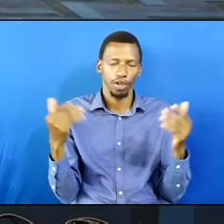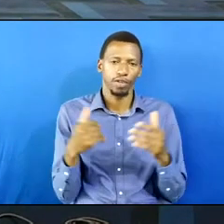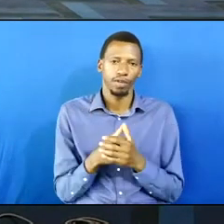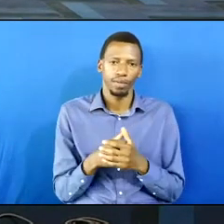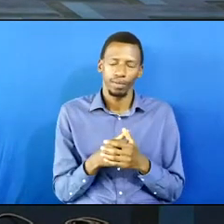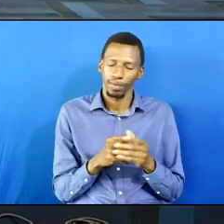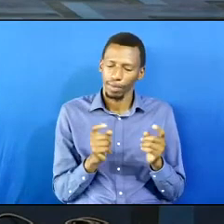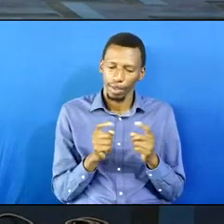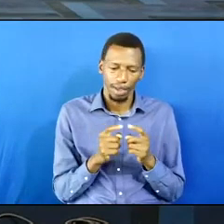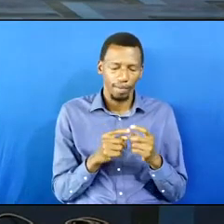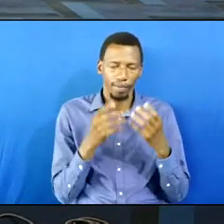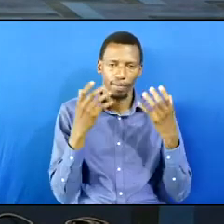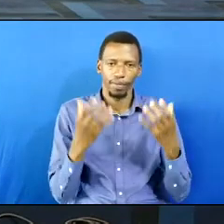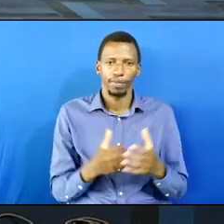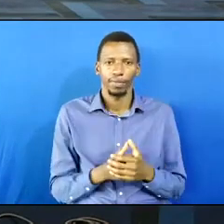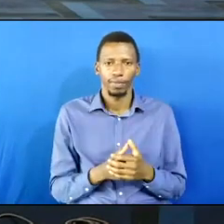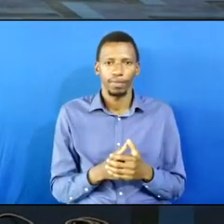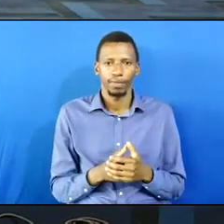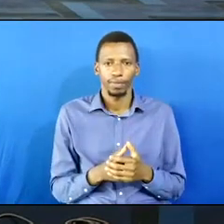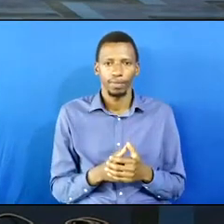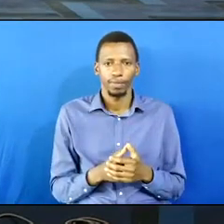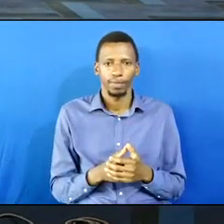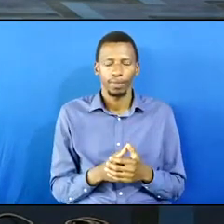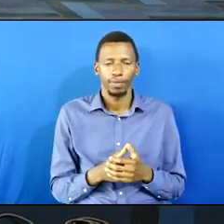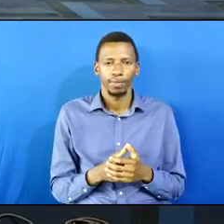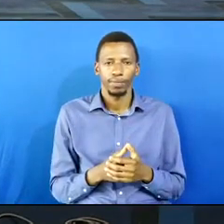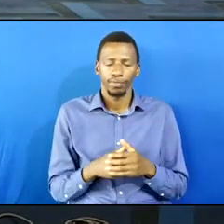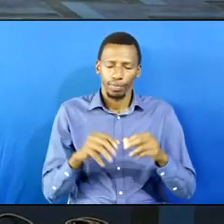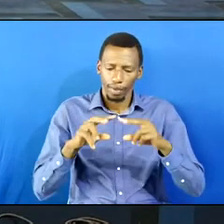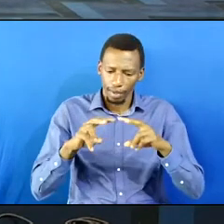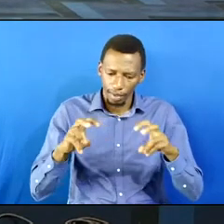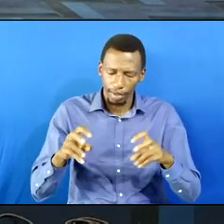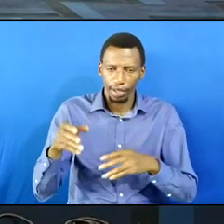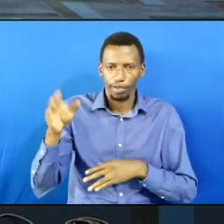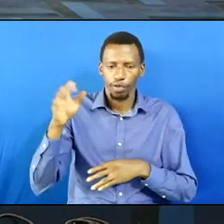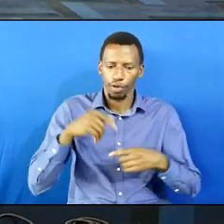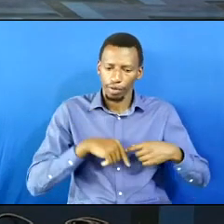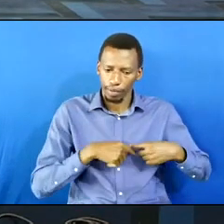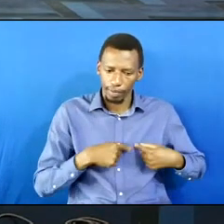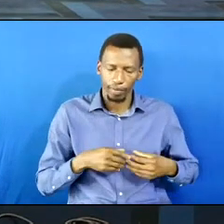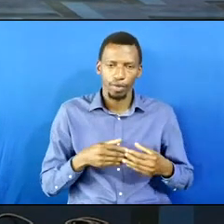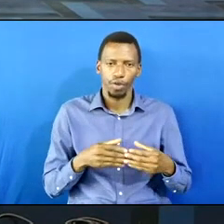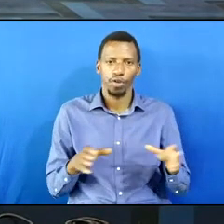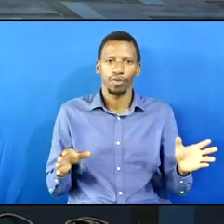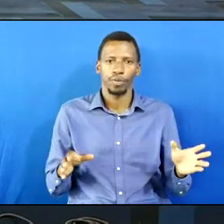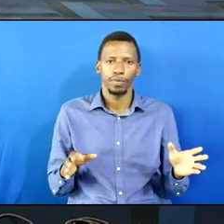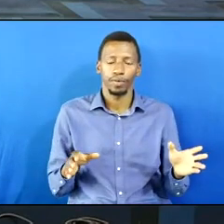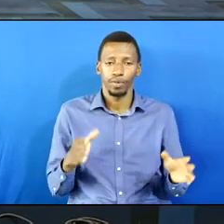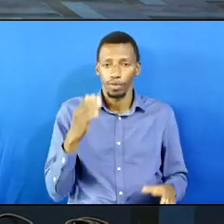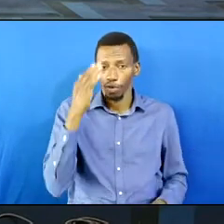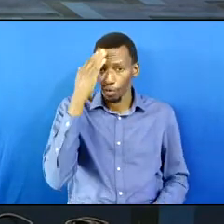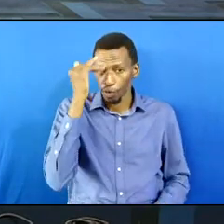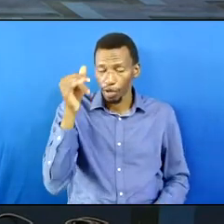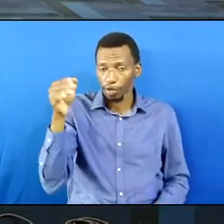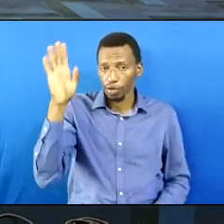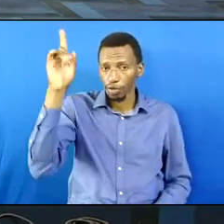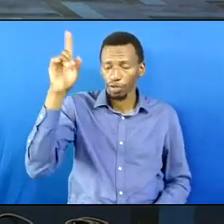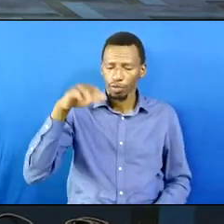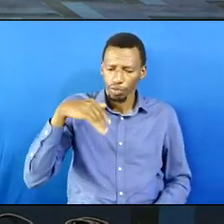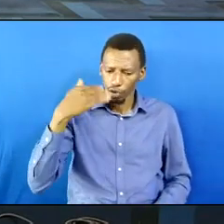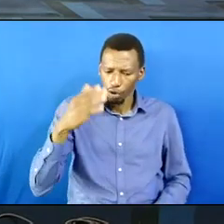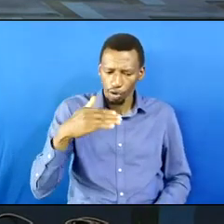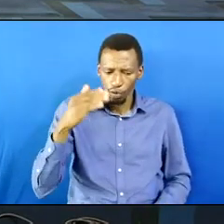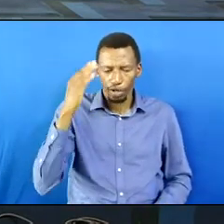So painful. Serve him with a willing heart. For he searches the hearts.